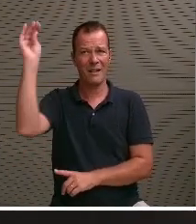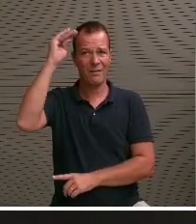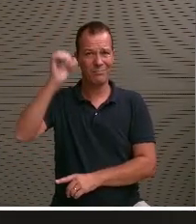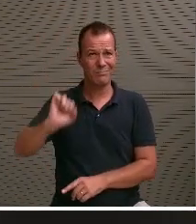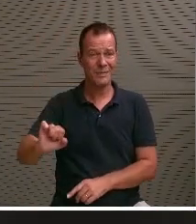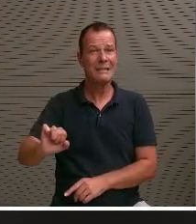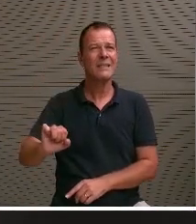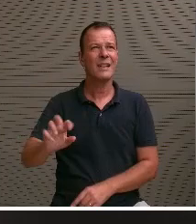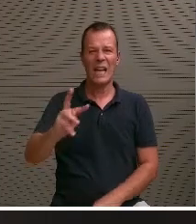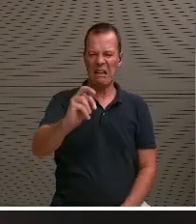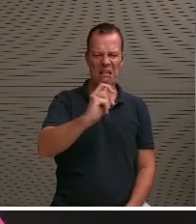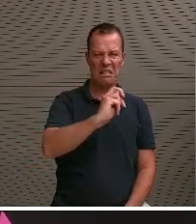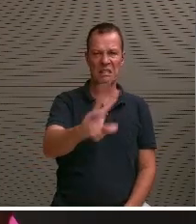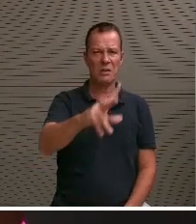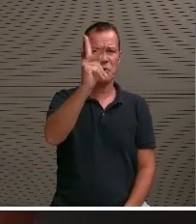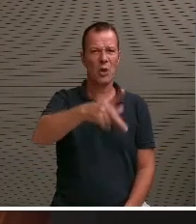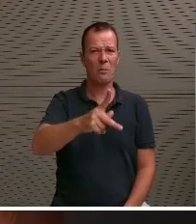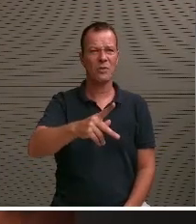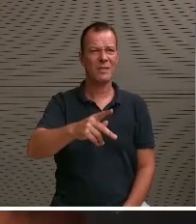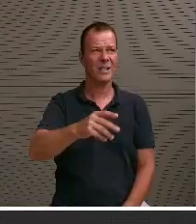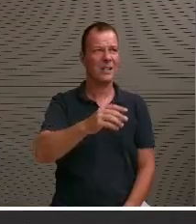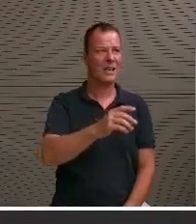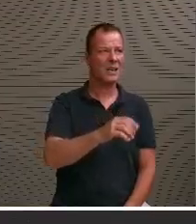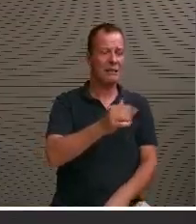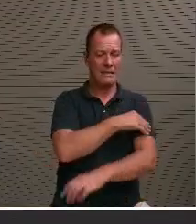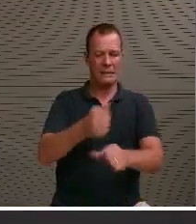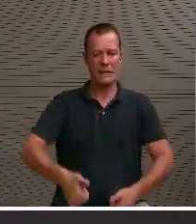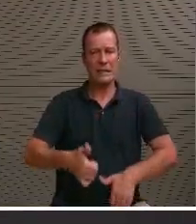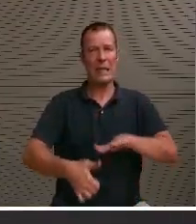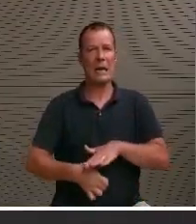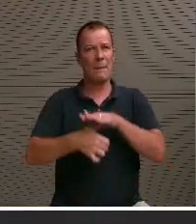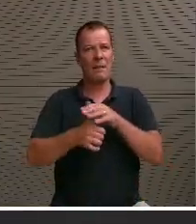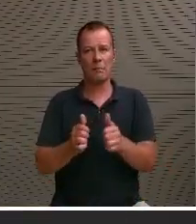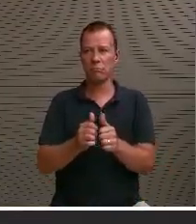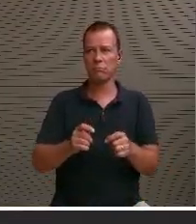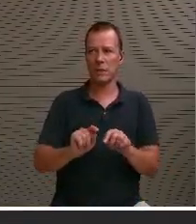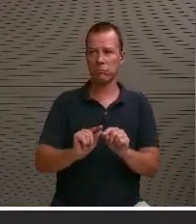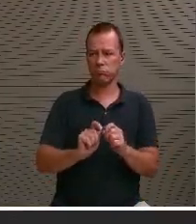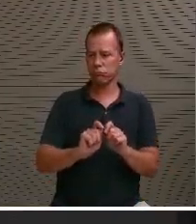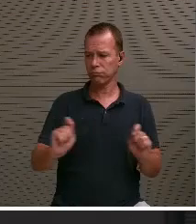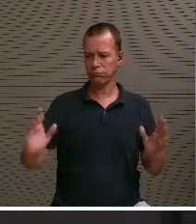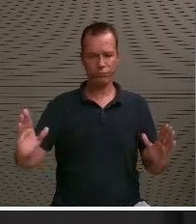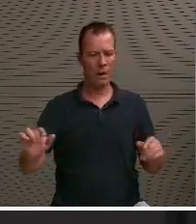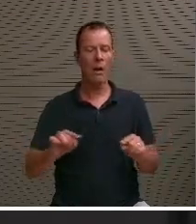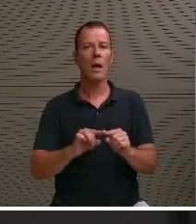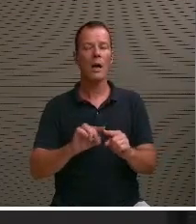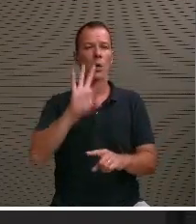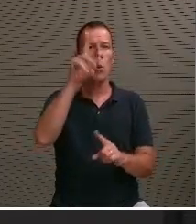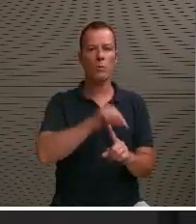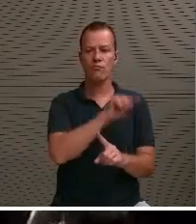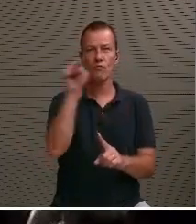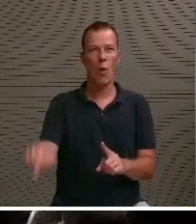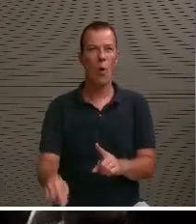is 300 kilometers away from Kinshasa, the capital. And when we got there, we went to live in a